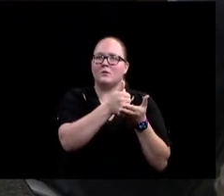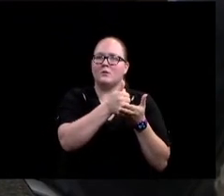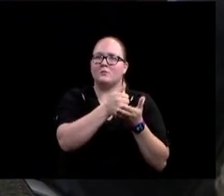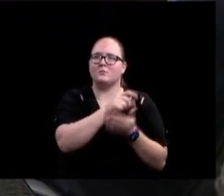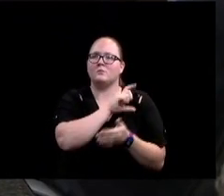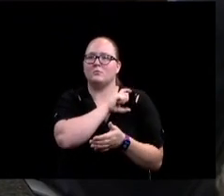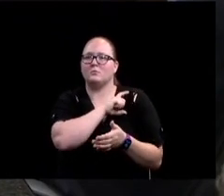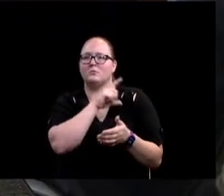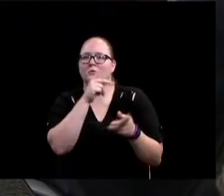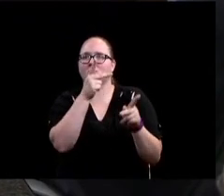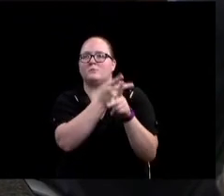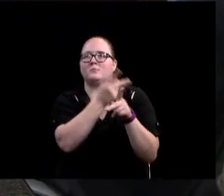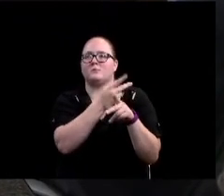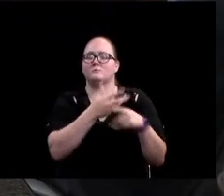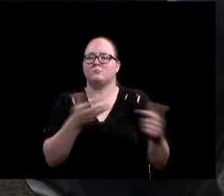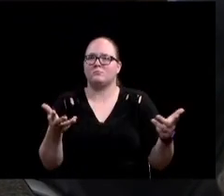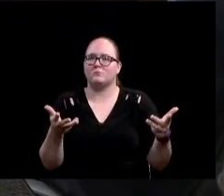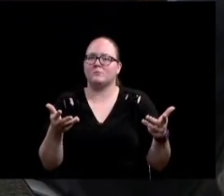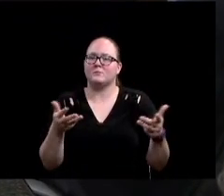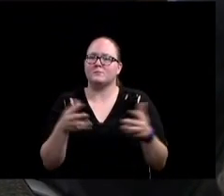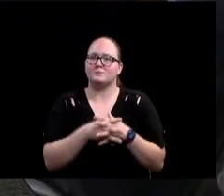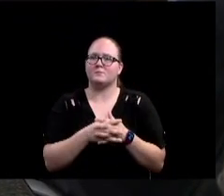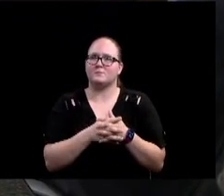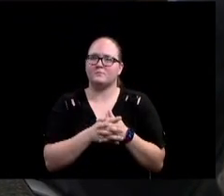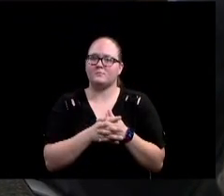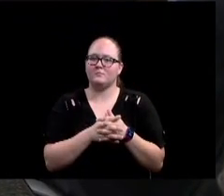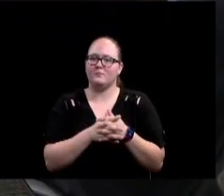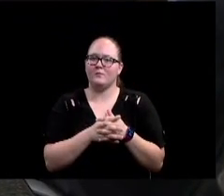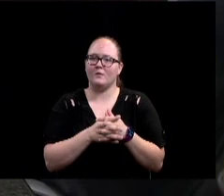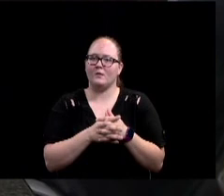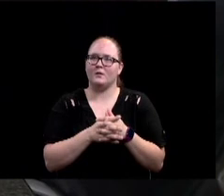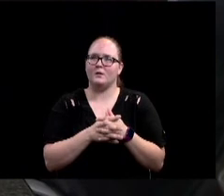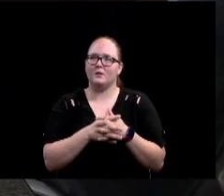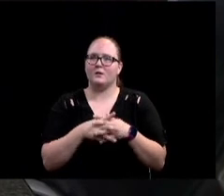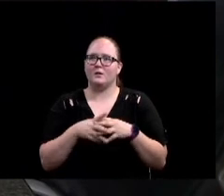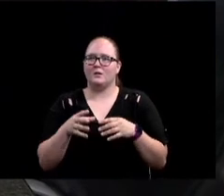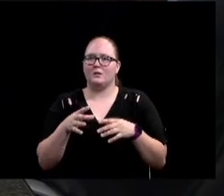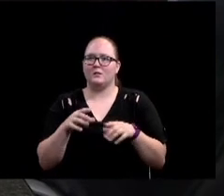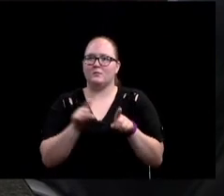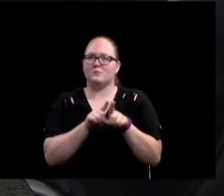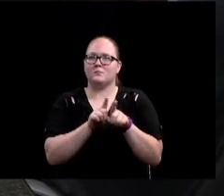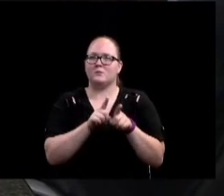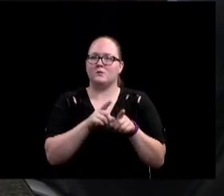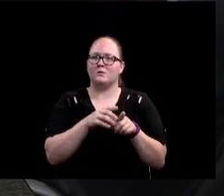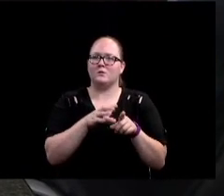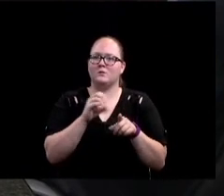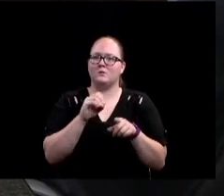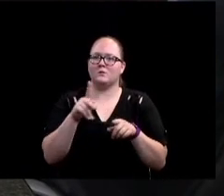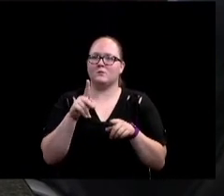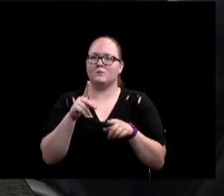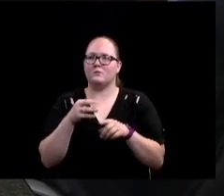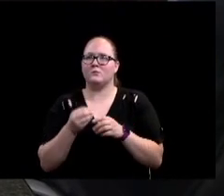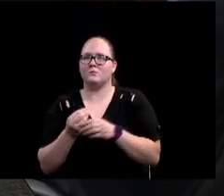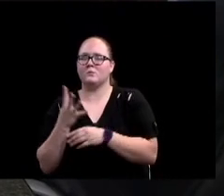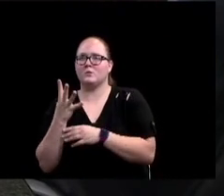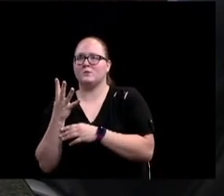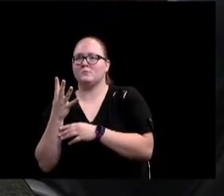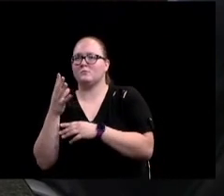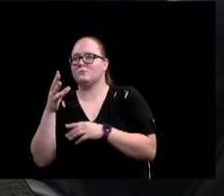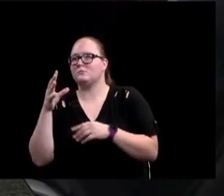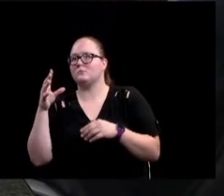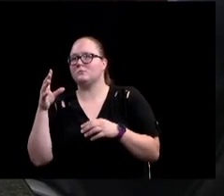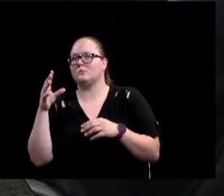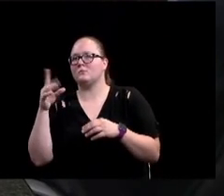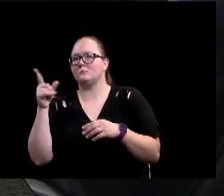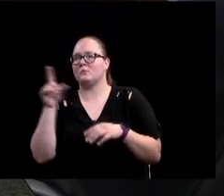There are opportunities like the Colorado Springs model, which would place law enforcement with mental health providers